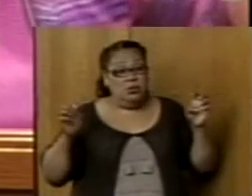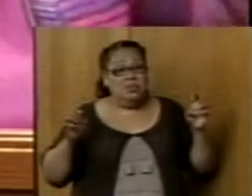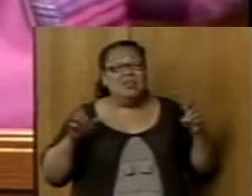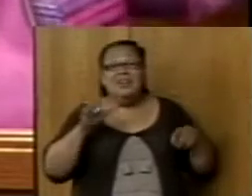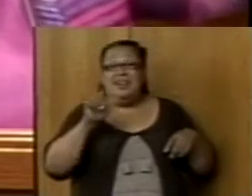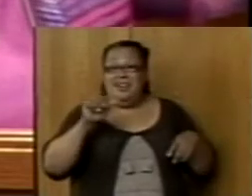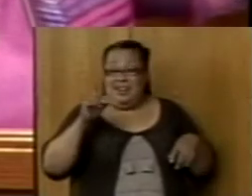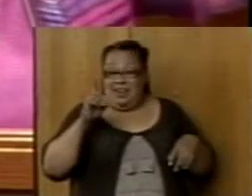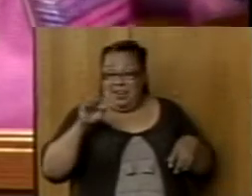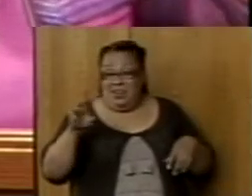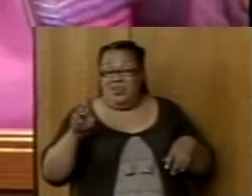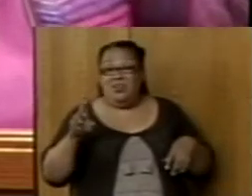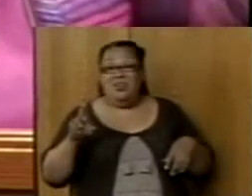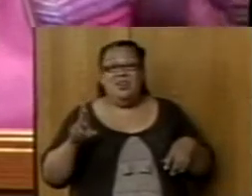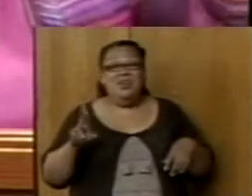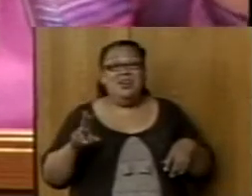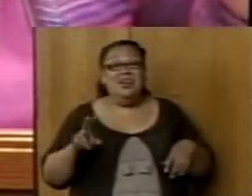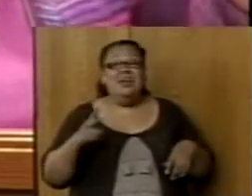bus driver